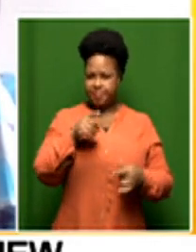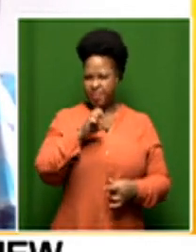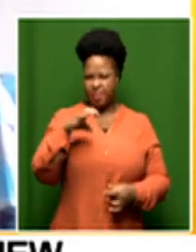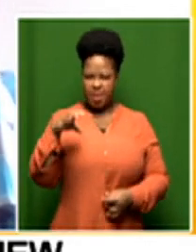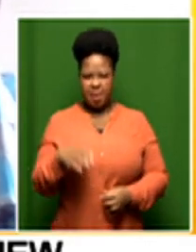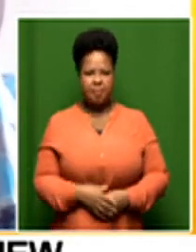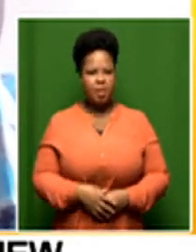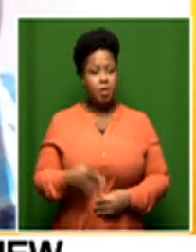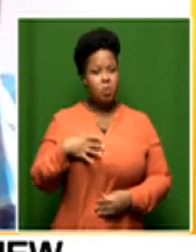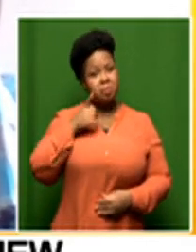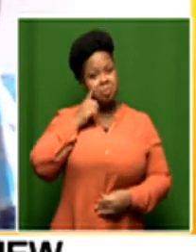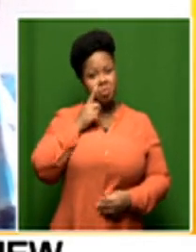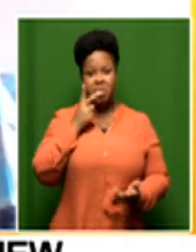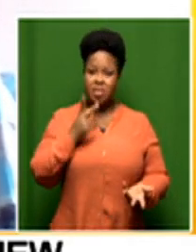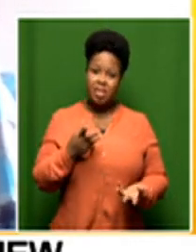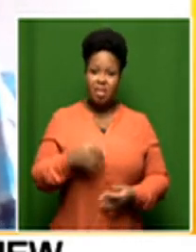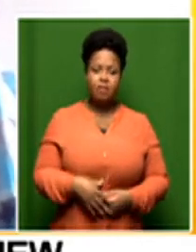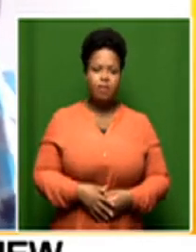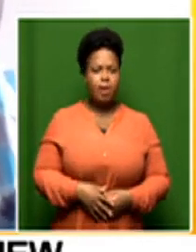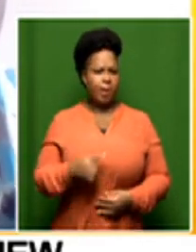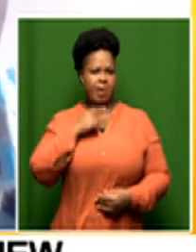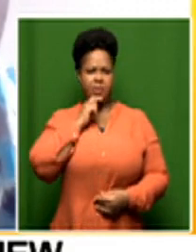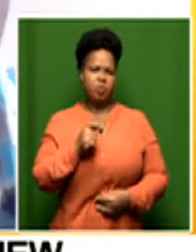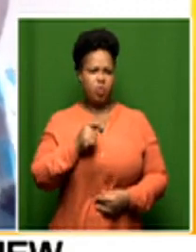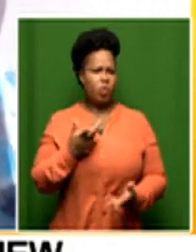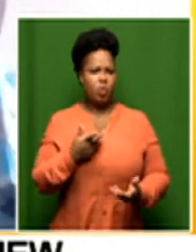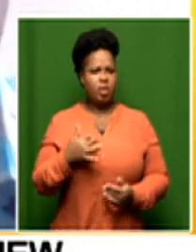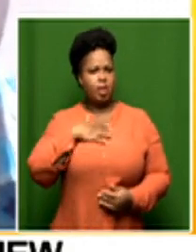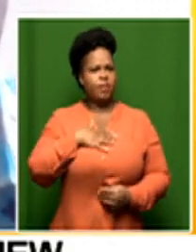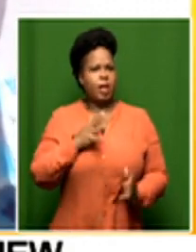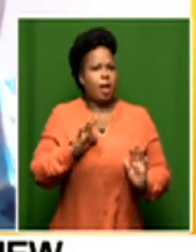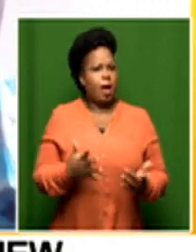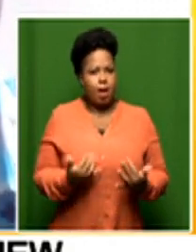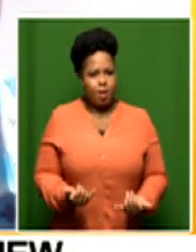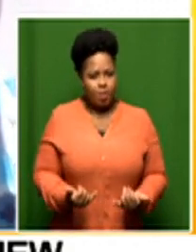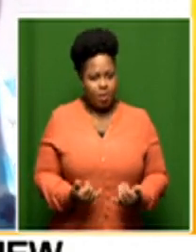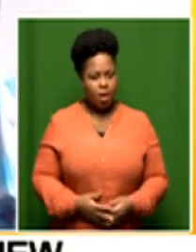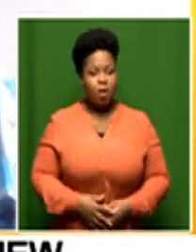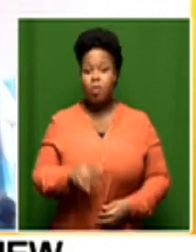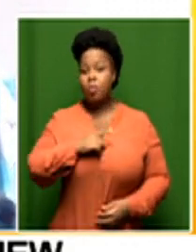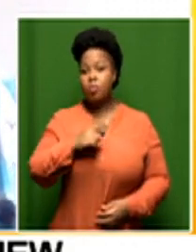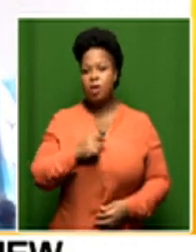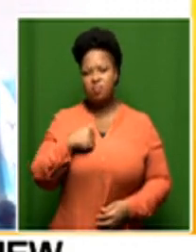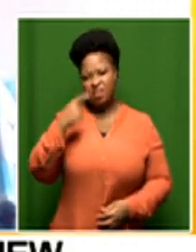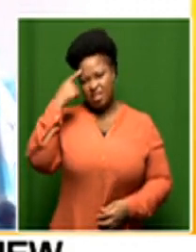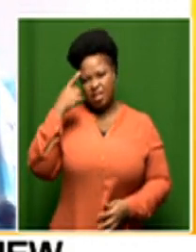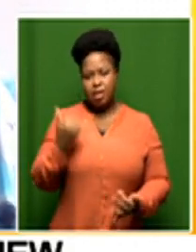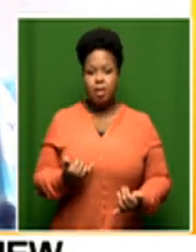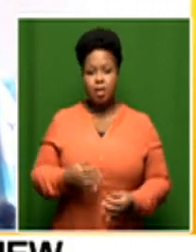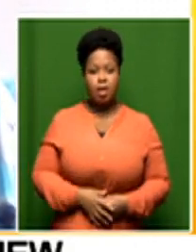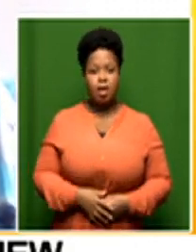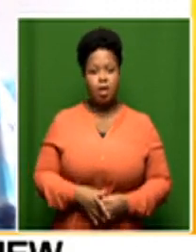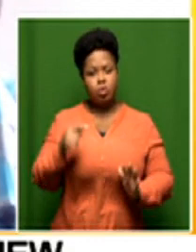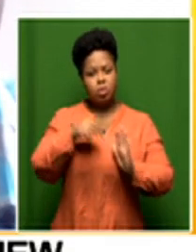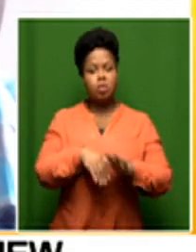and to see if the argument that you're giving is how they're feeling at this time. Because I think there's more